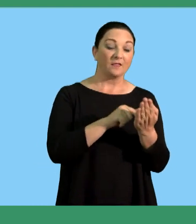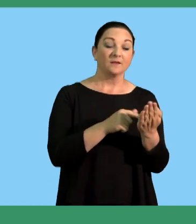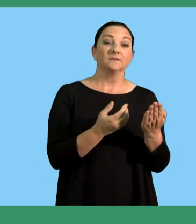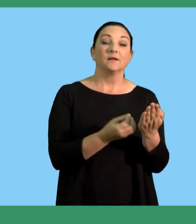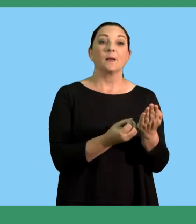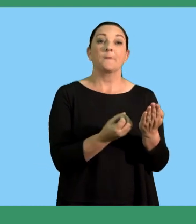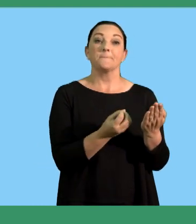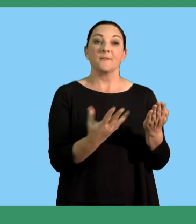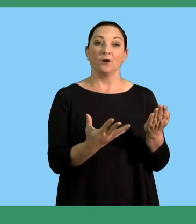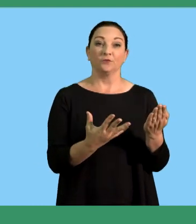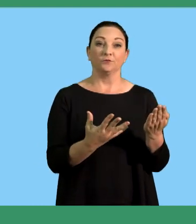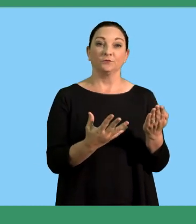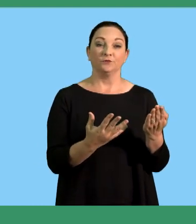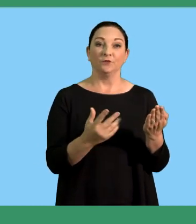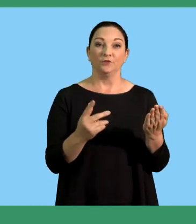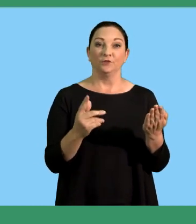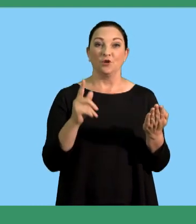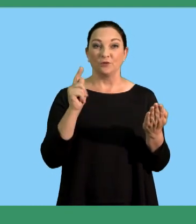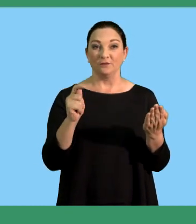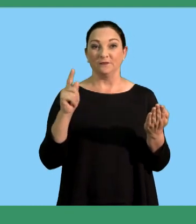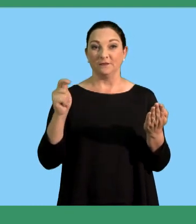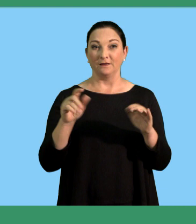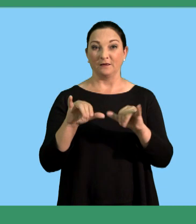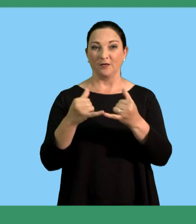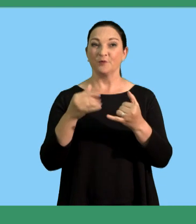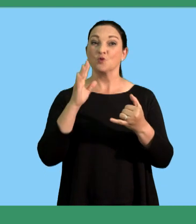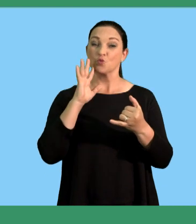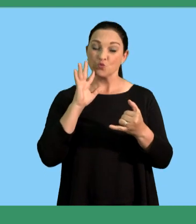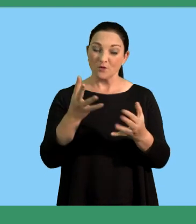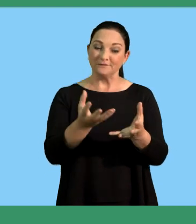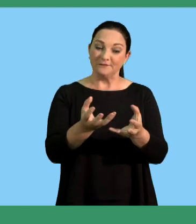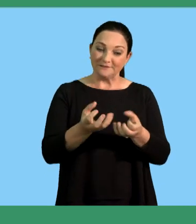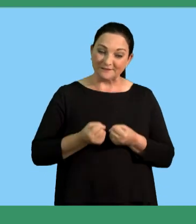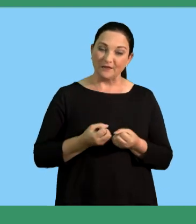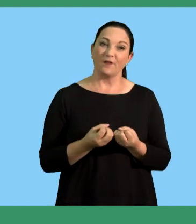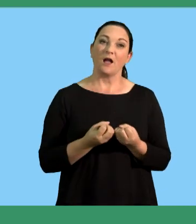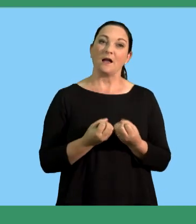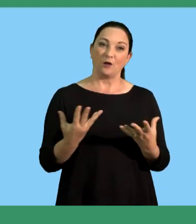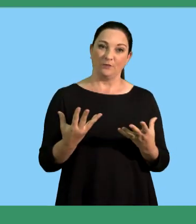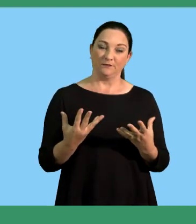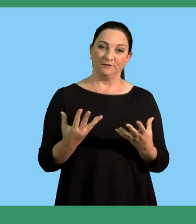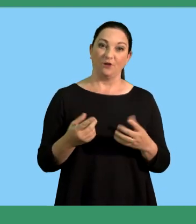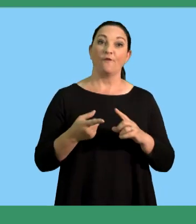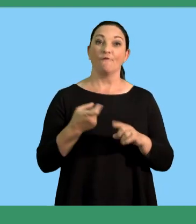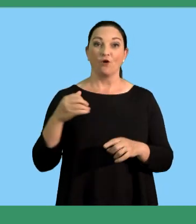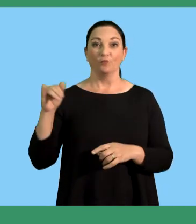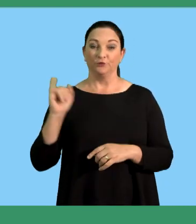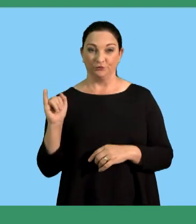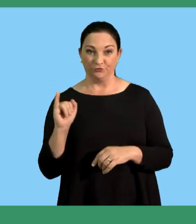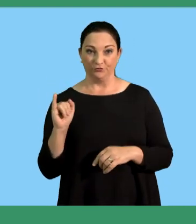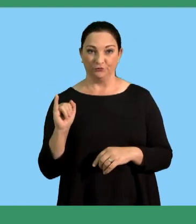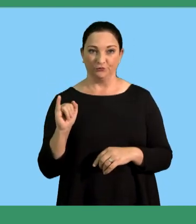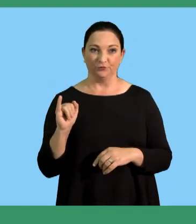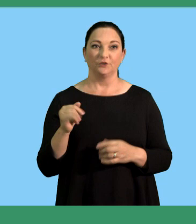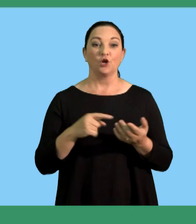the amount that top trader will receive as compensation from the insurer and